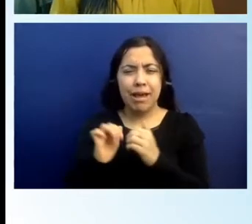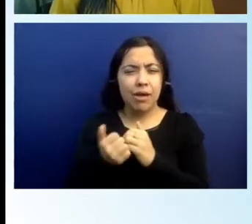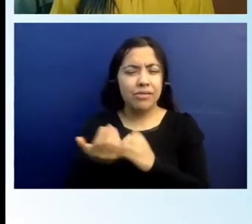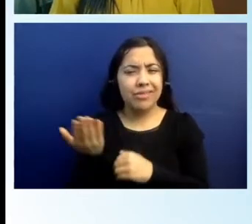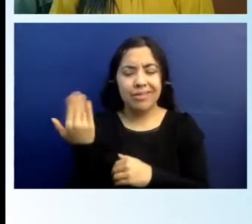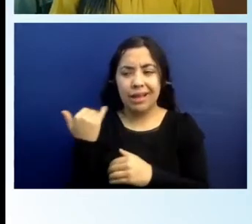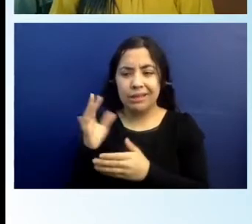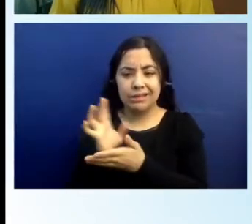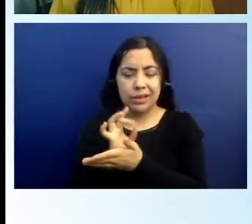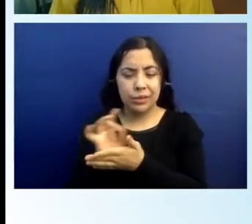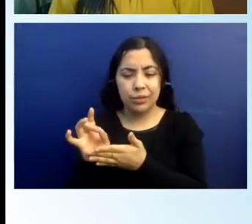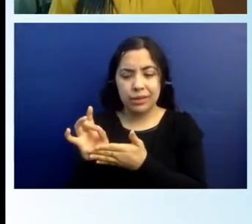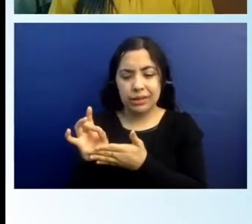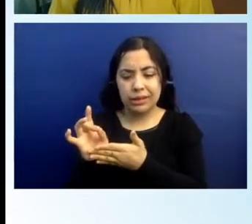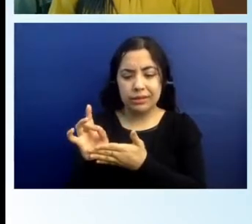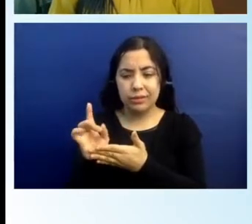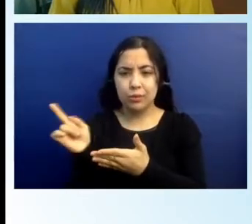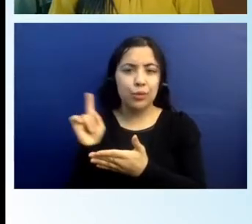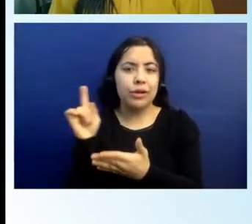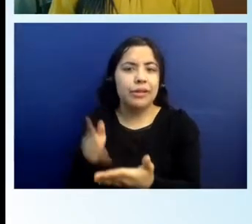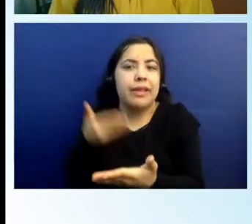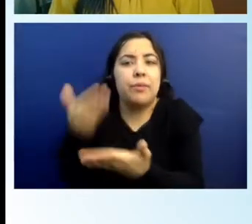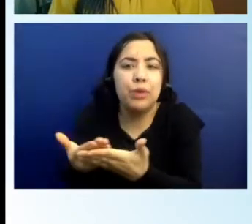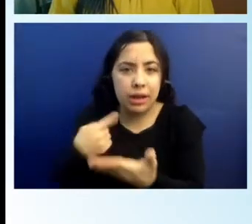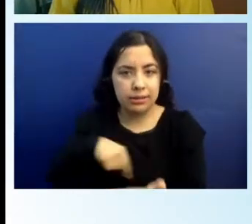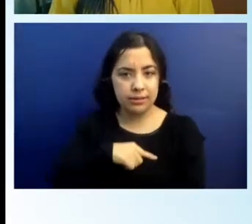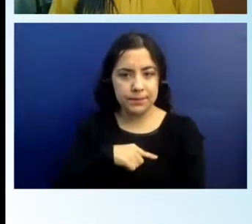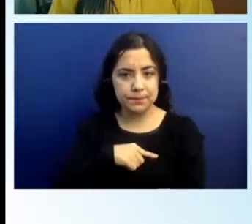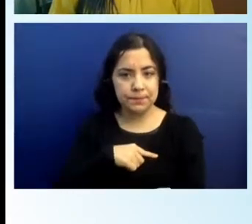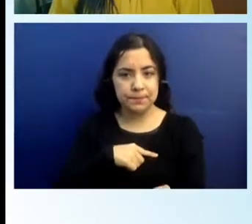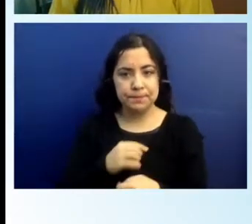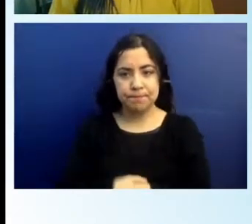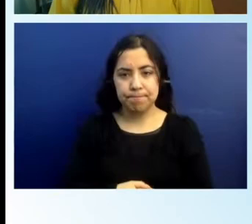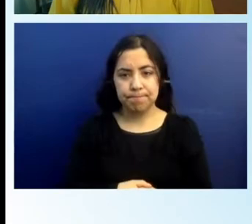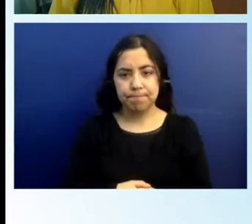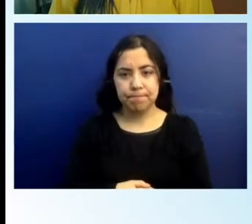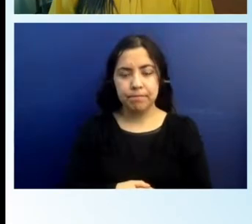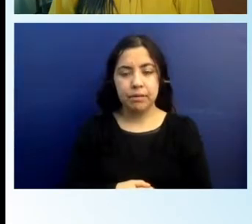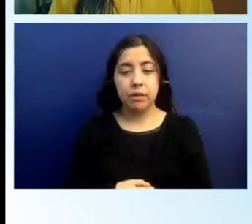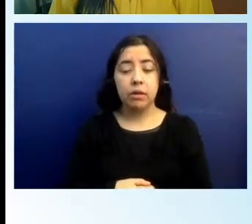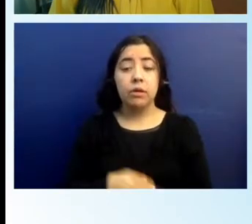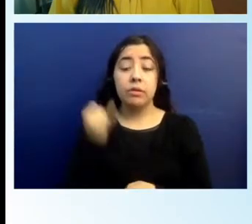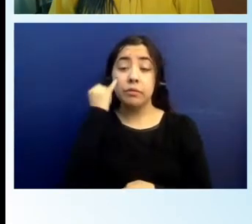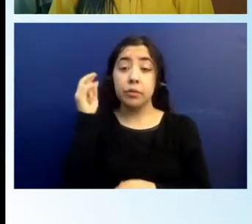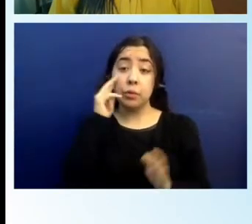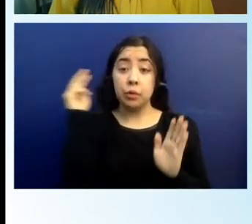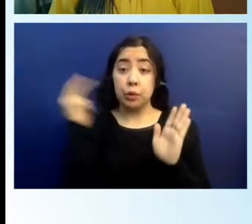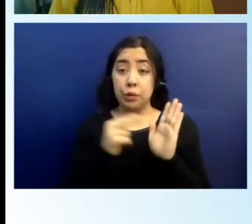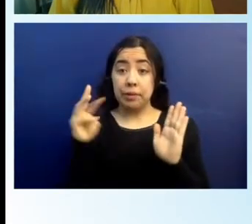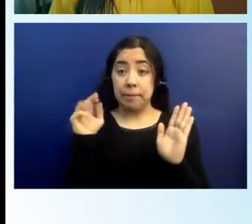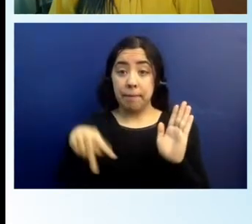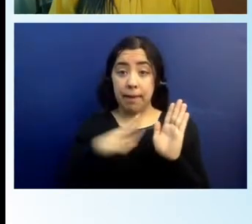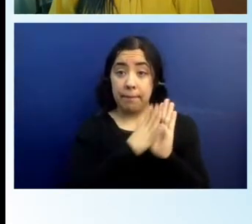How have the last eight weeks, where have they taken us? So when you look at the map, when you go to